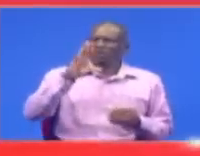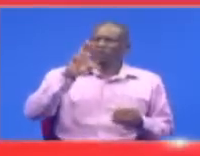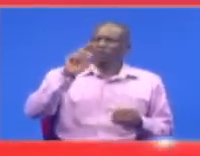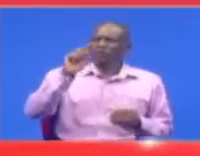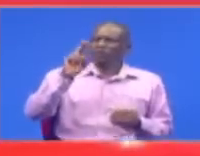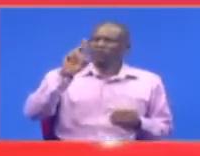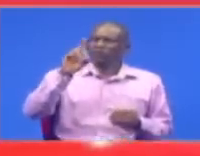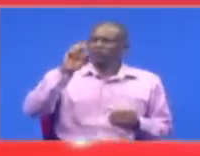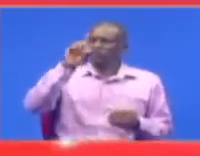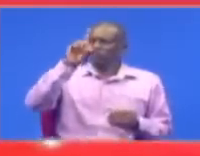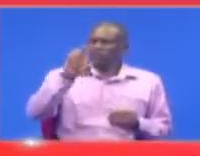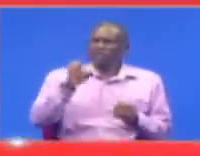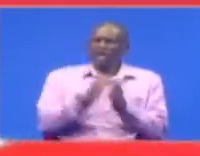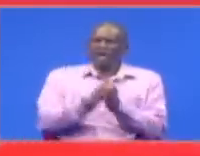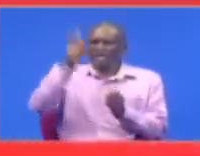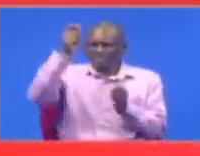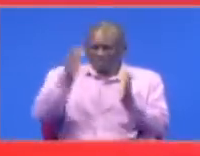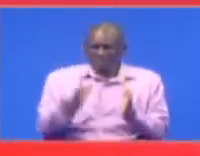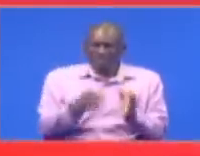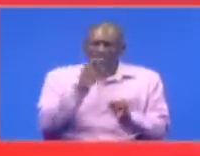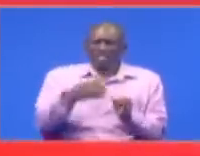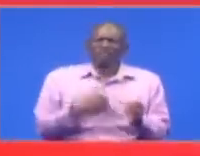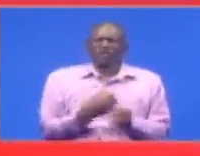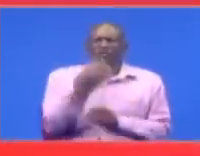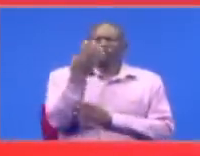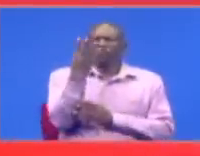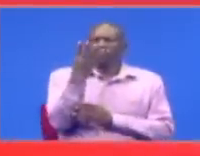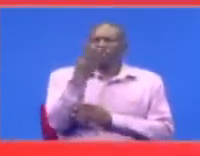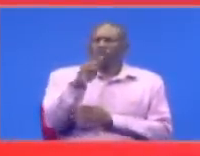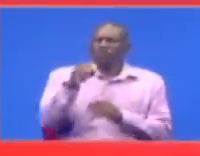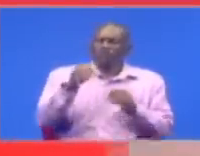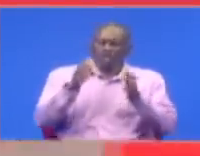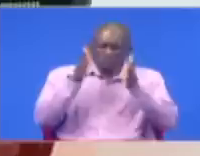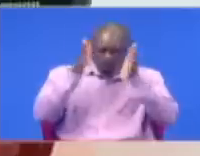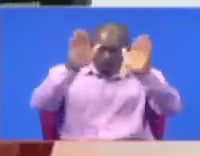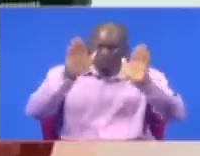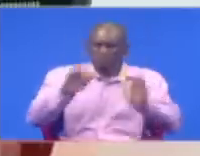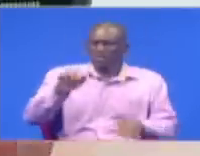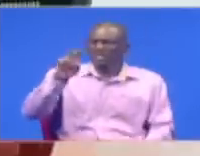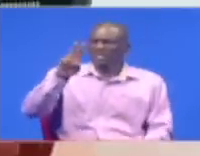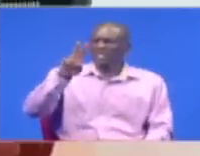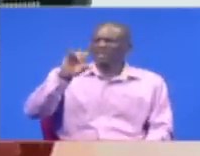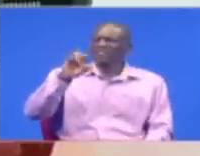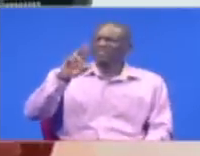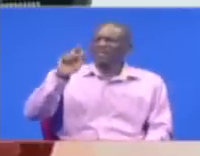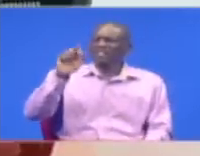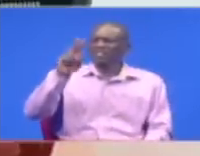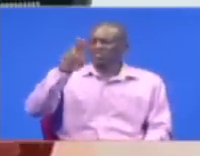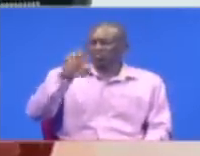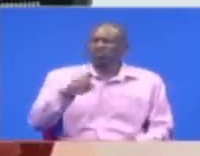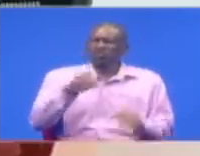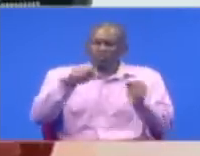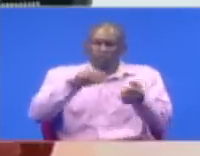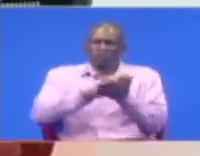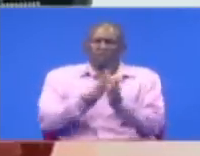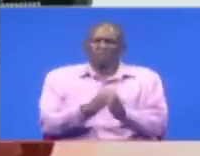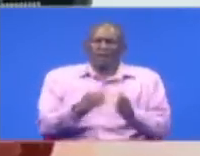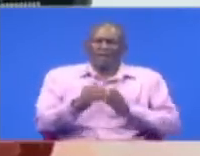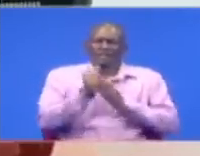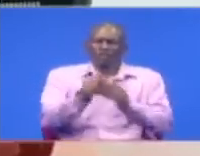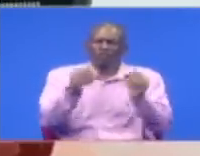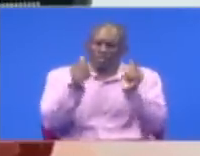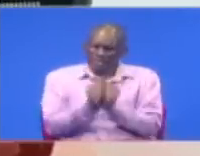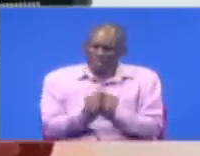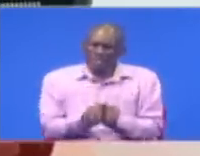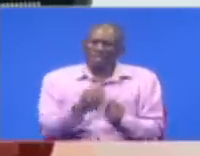and justice. If you have the four cardinal virtues, you'll be a leader of 10, a leader of 100, a leader